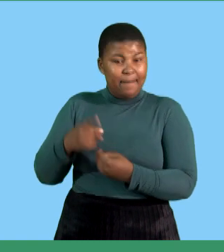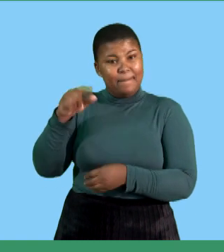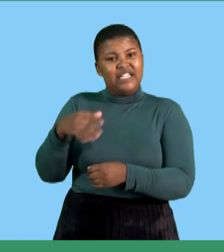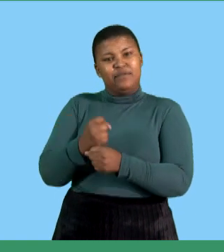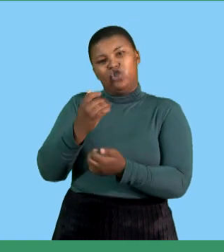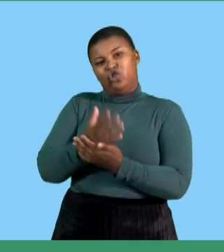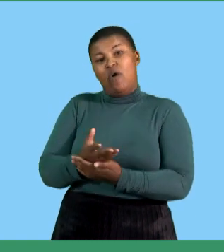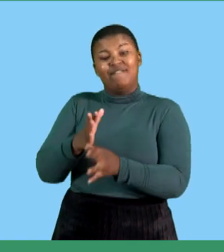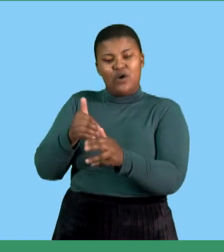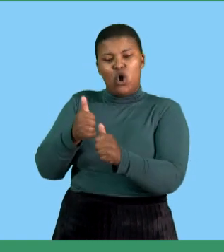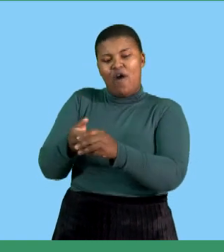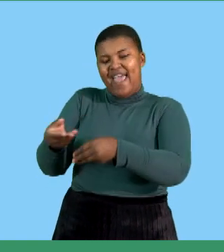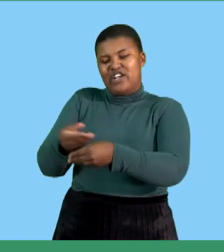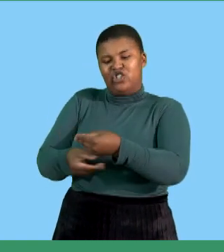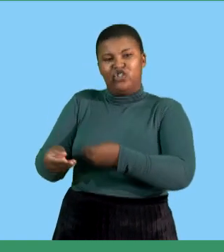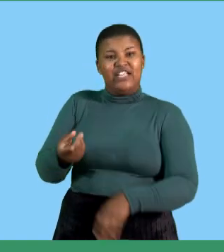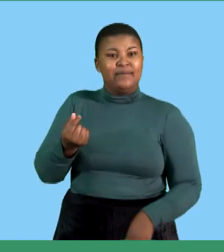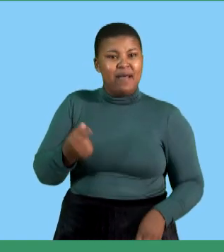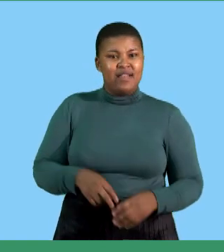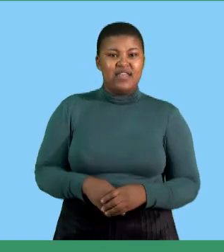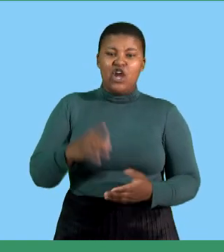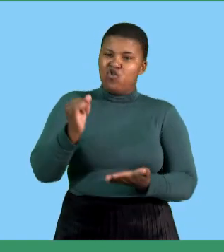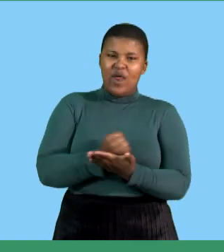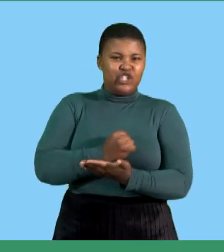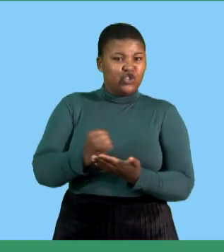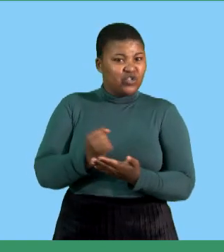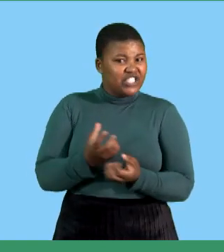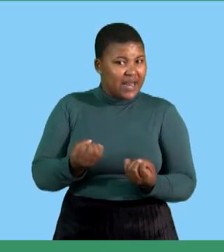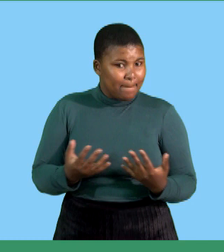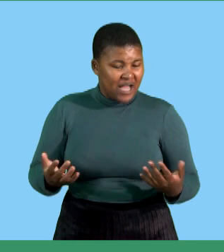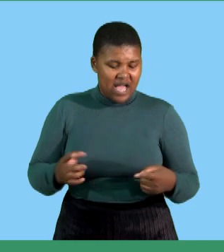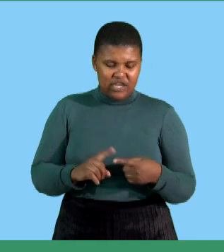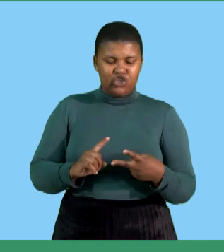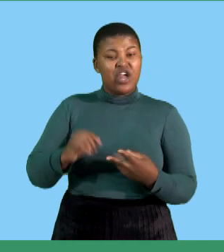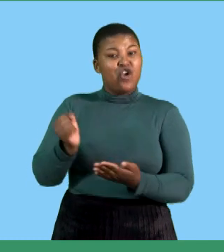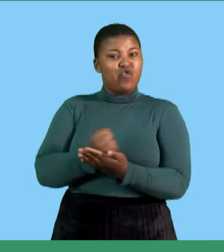that. Registration fees, just registration, is your business